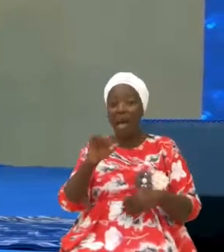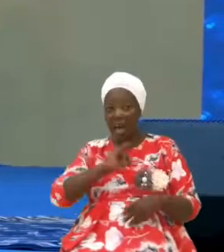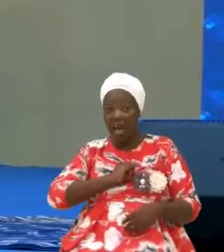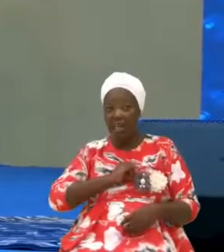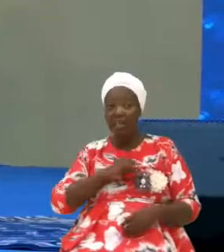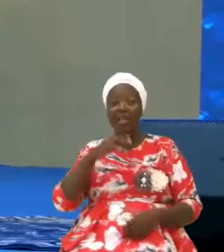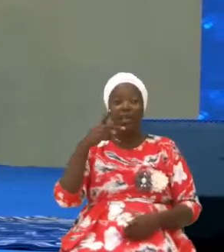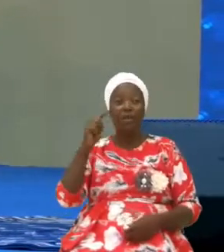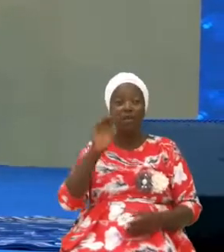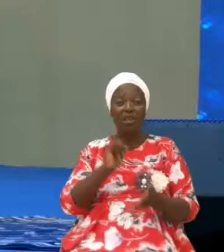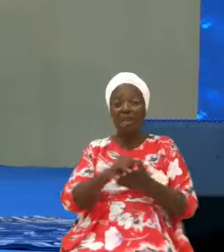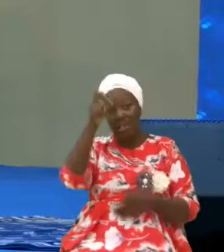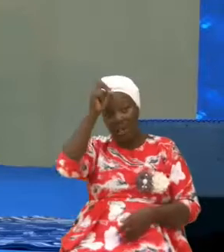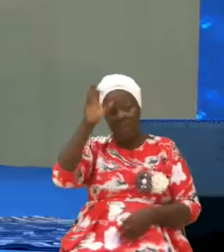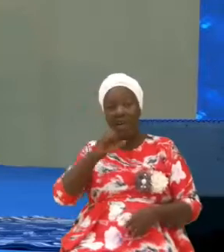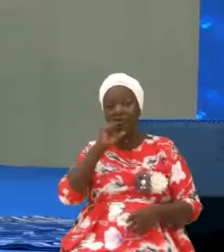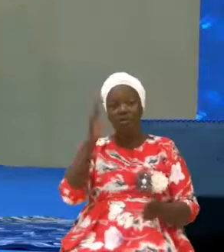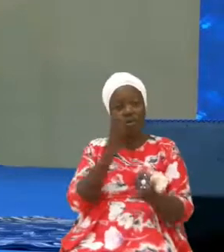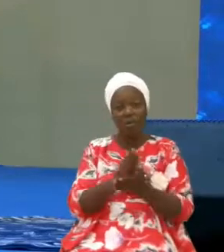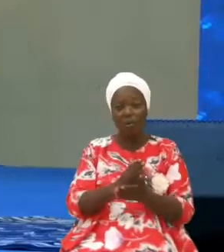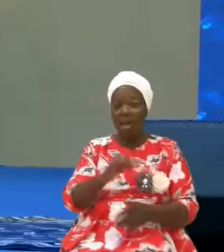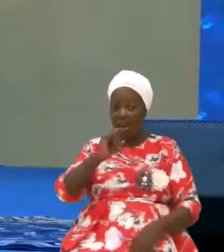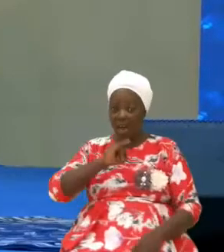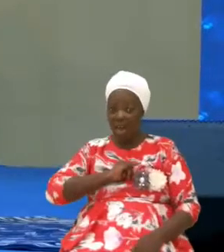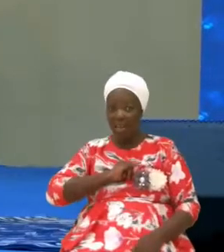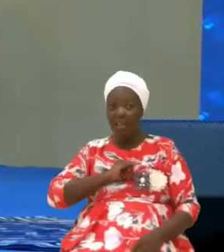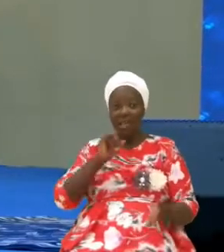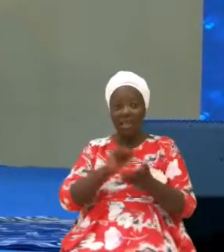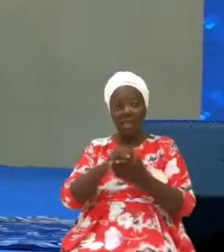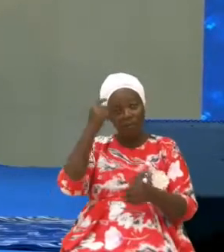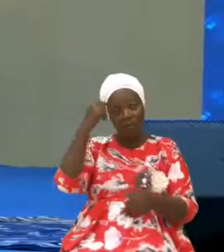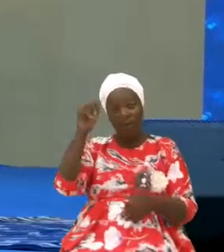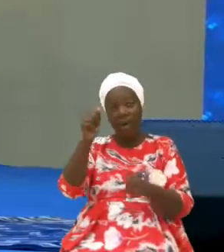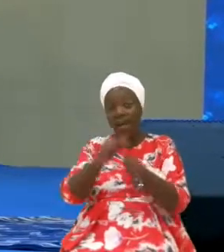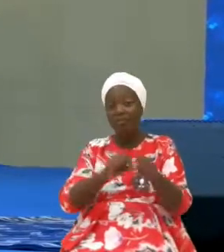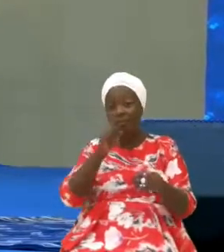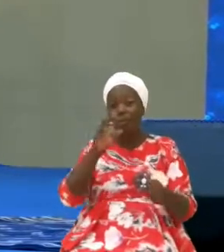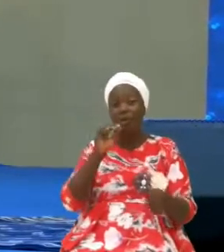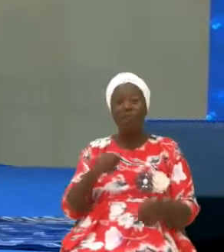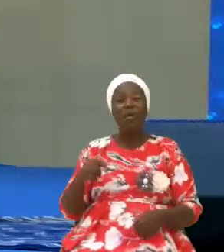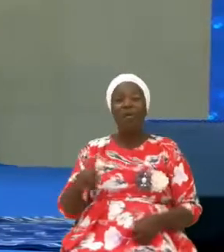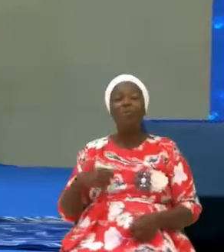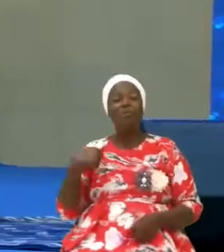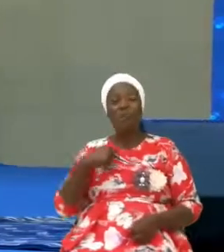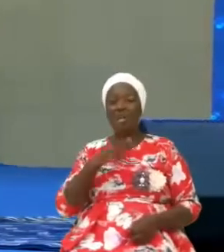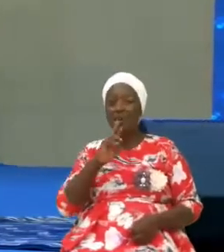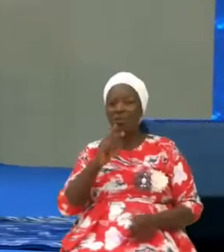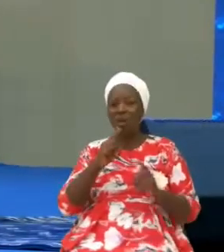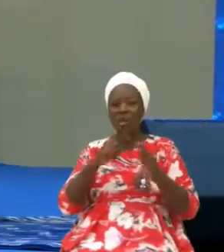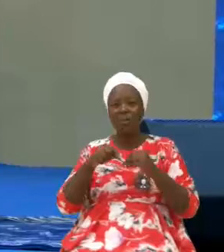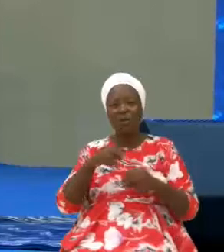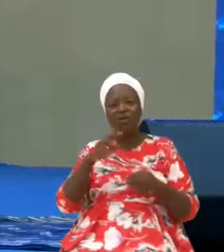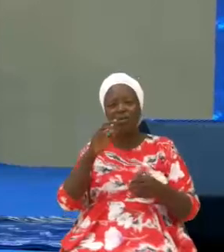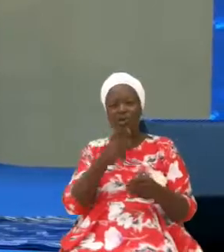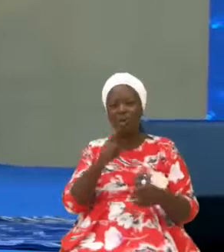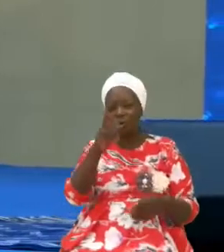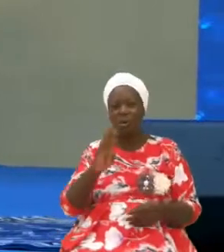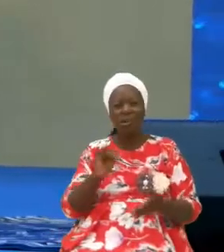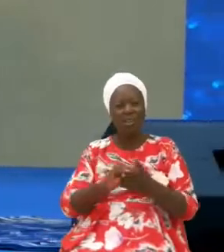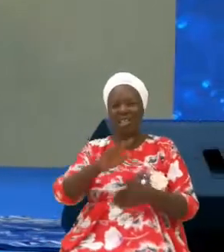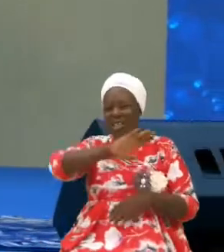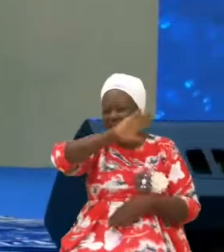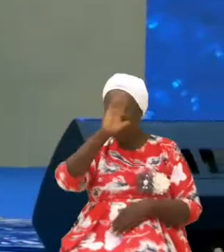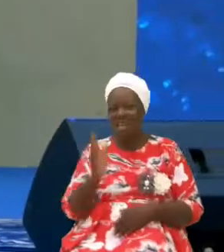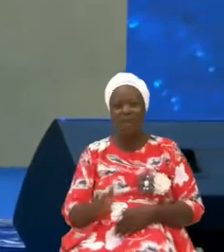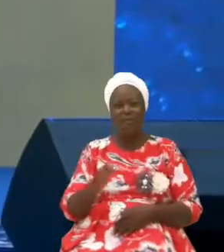God of heaven, I that Satan cannot stop, I that for everyone, we're talking about the